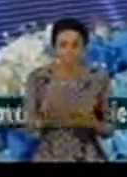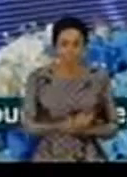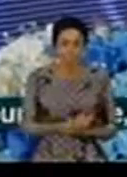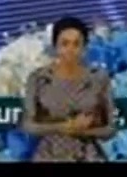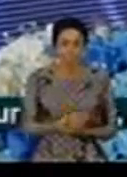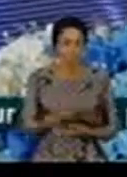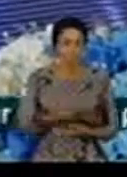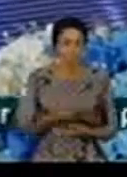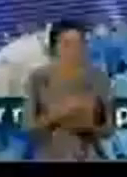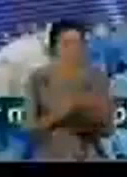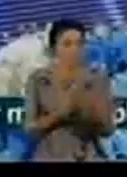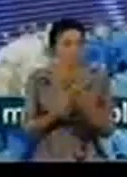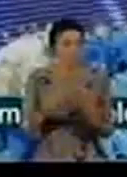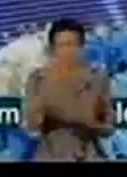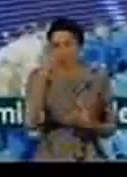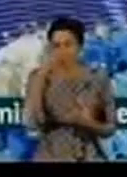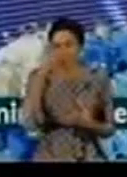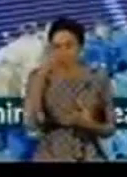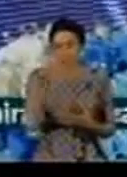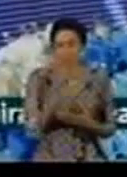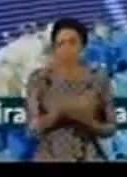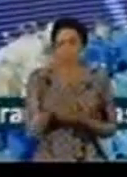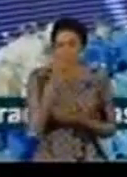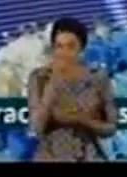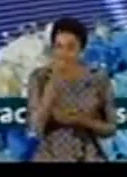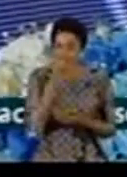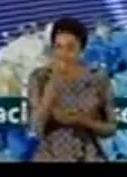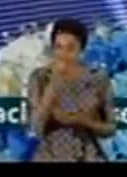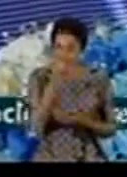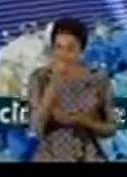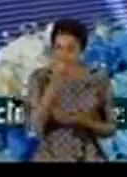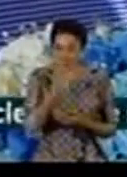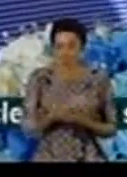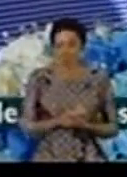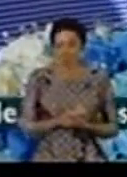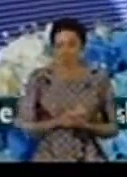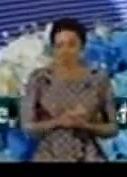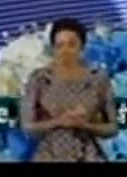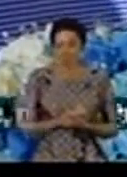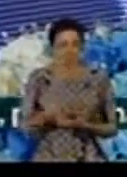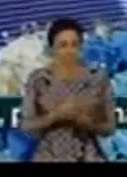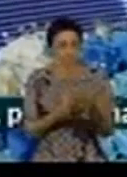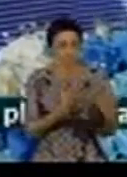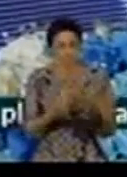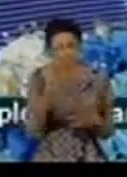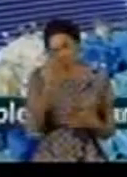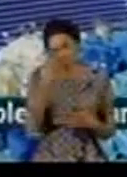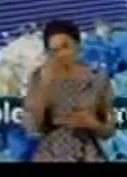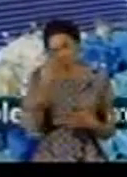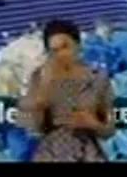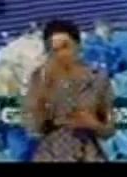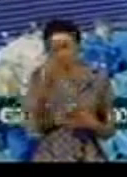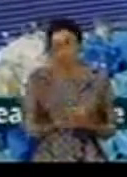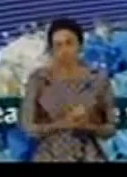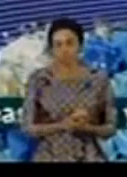you. We are waiting for you right there, my left-hand side by the pulpit.